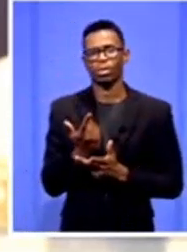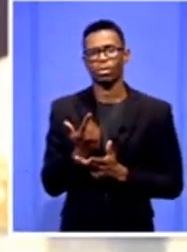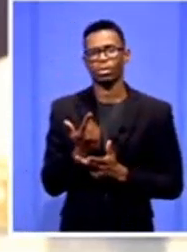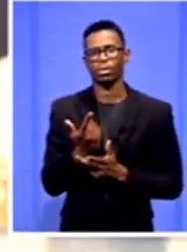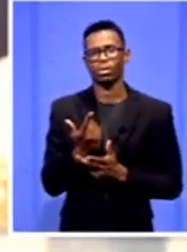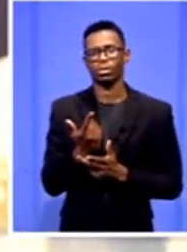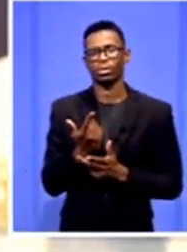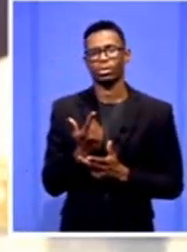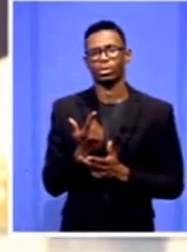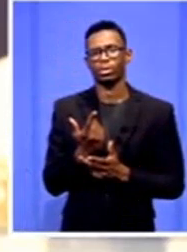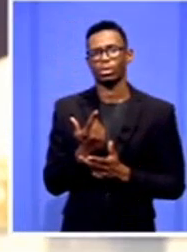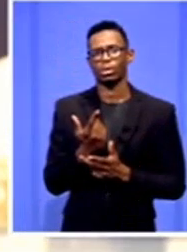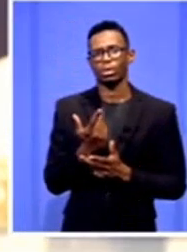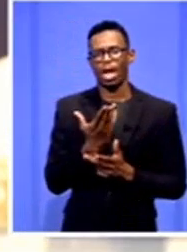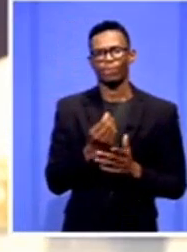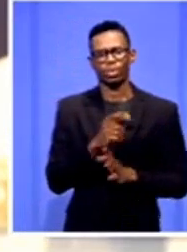parcels covering